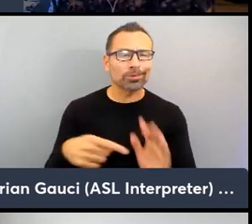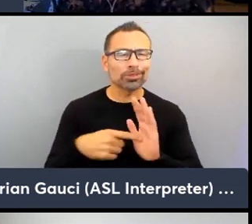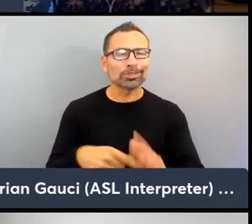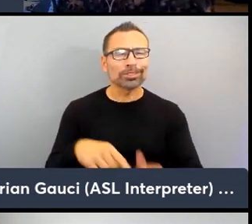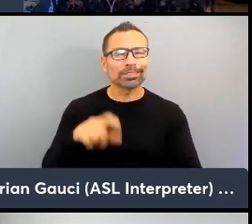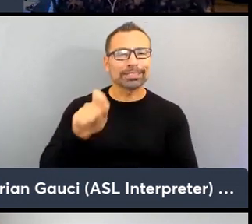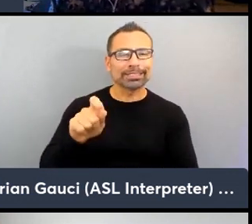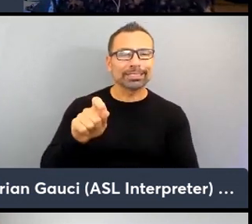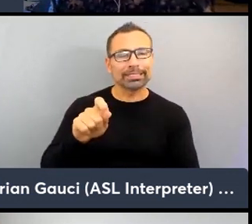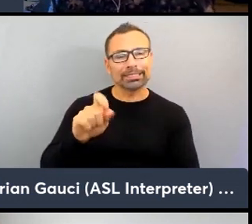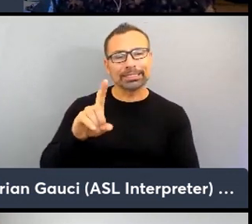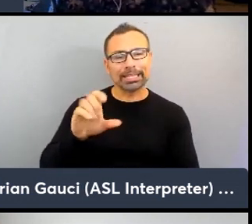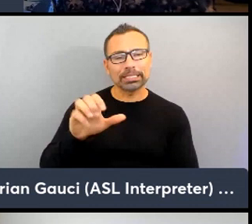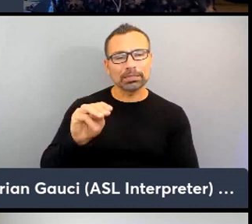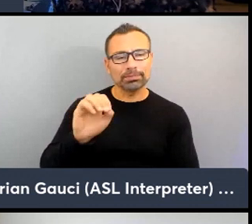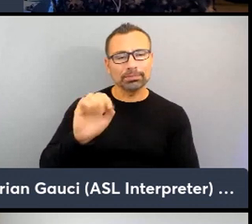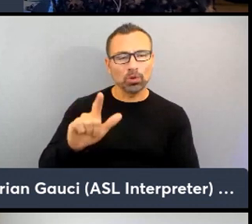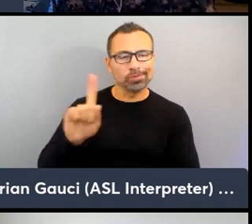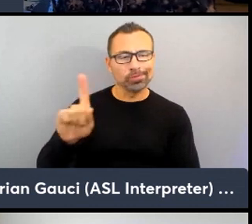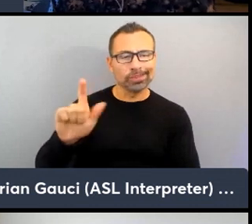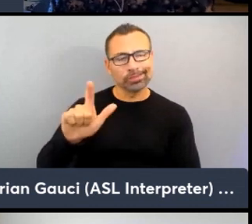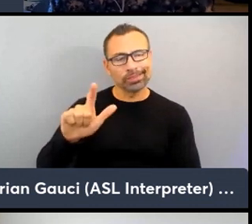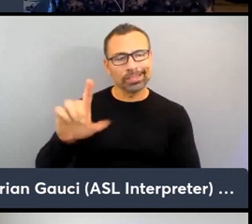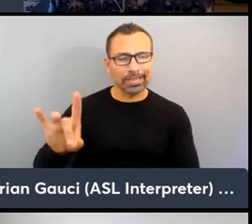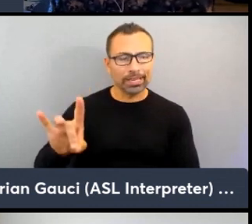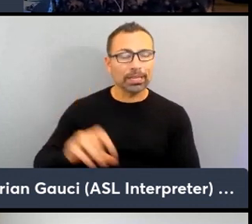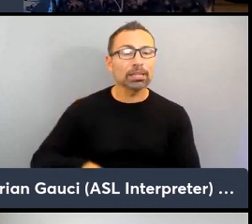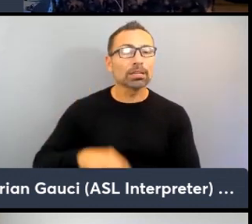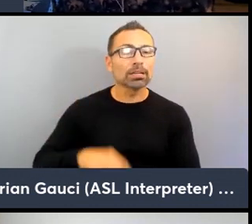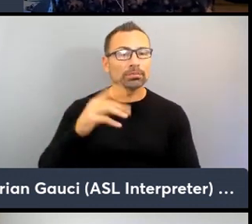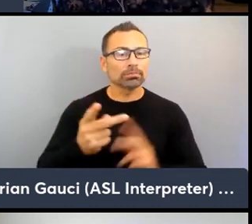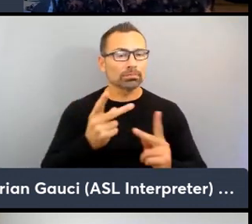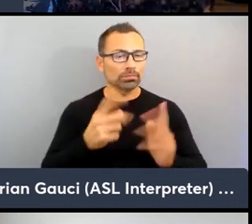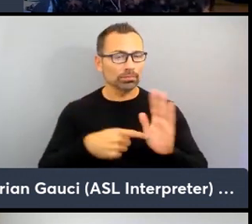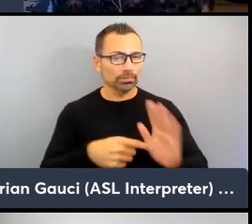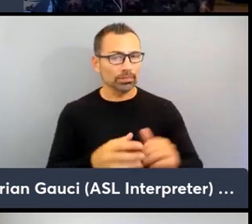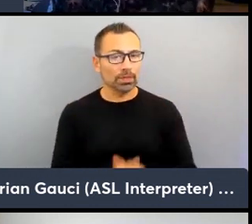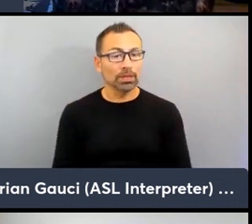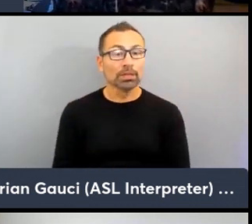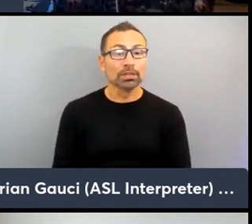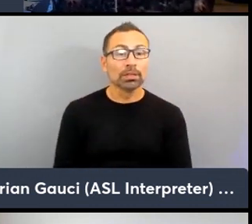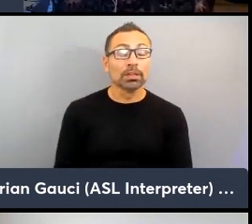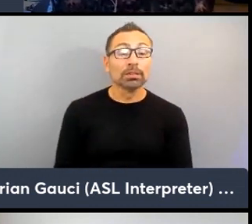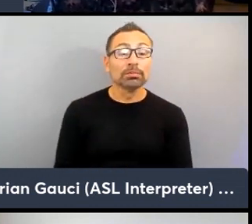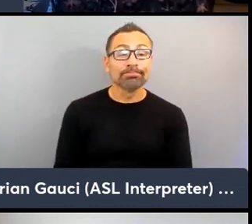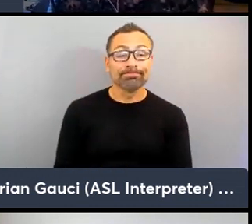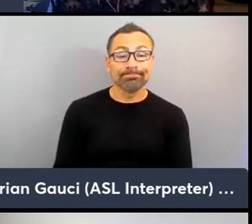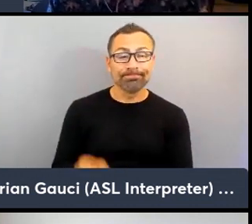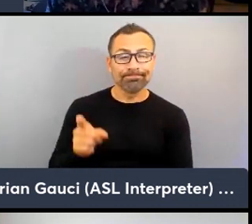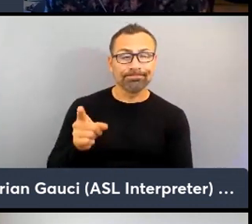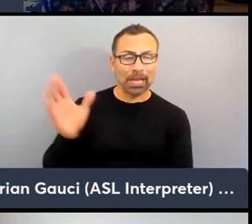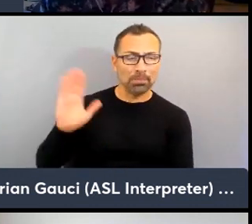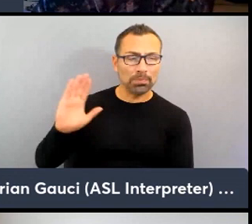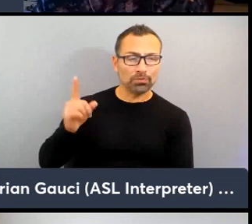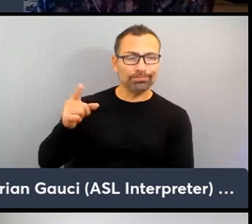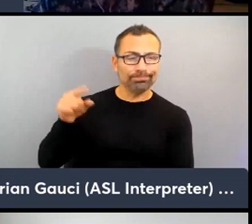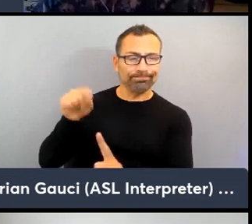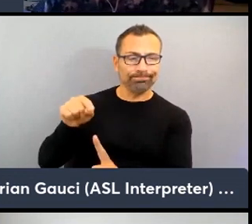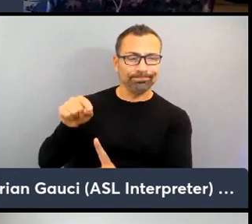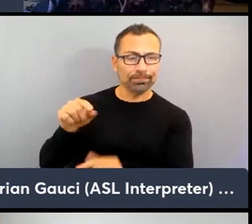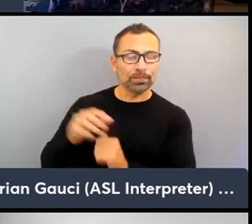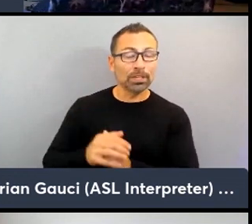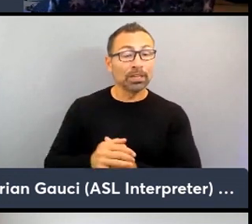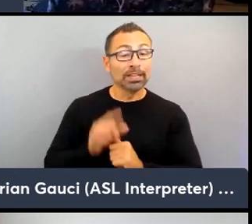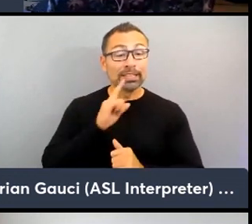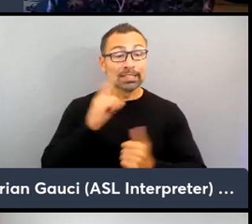128 type of example. Now, to your point, as you were mentioning earlier, because this is integrated with CloudWatch,